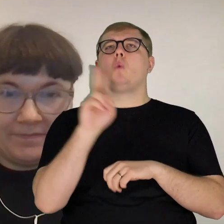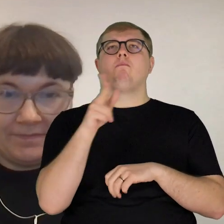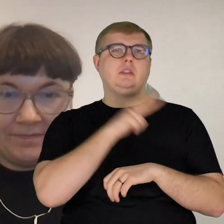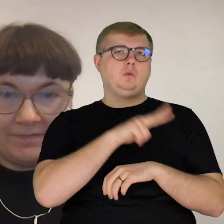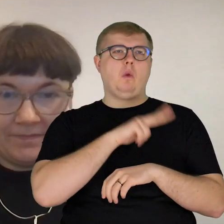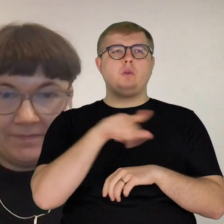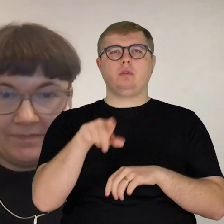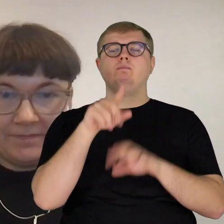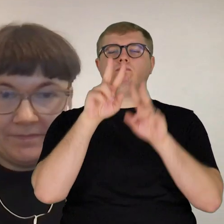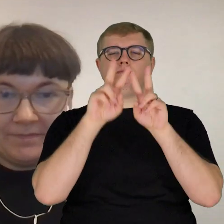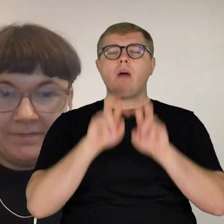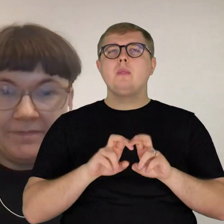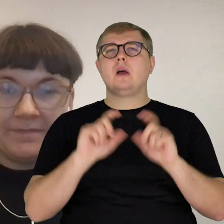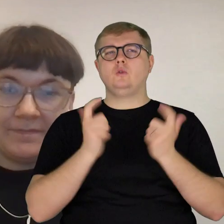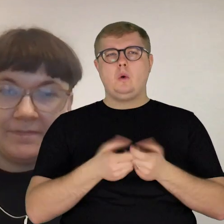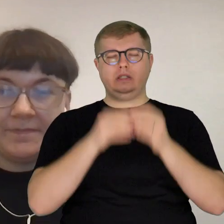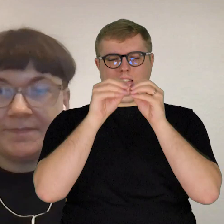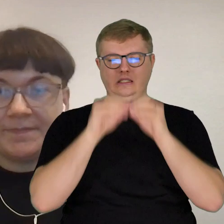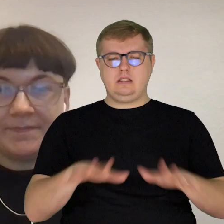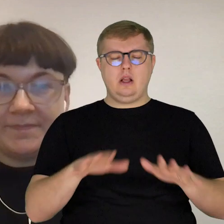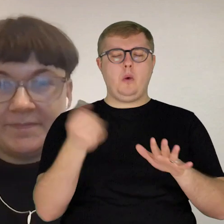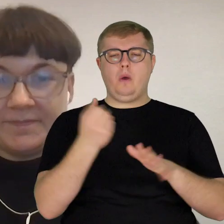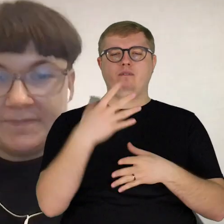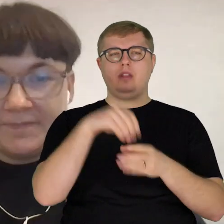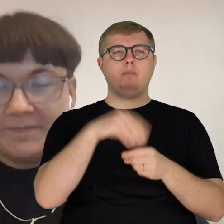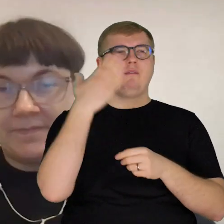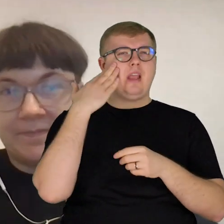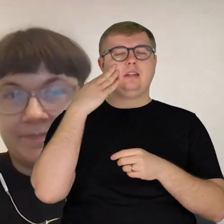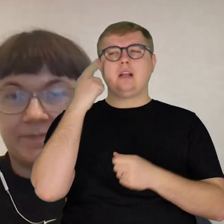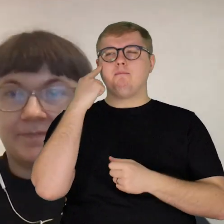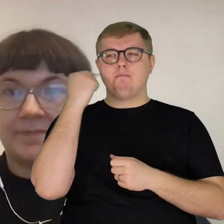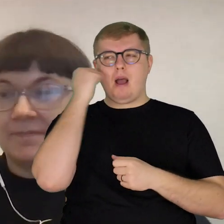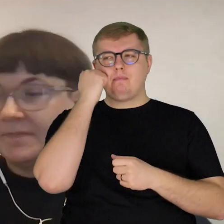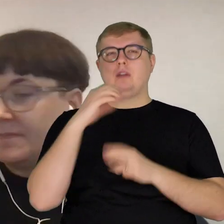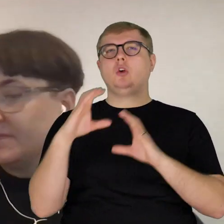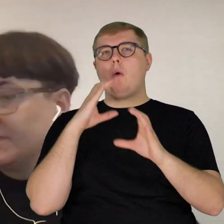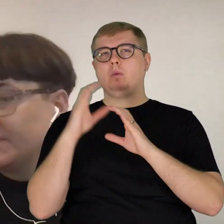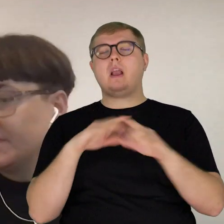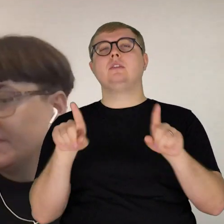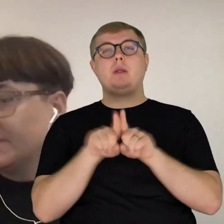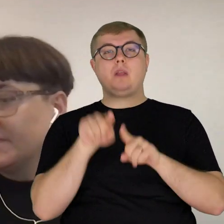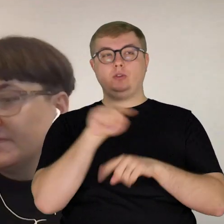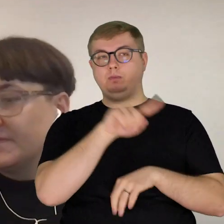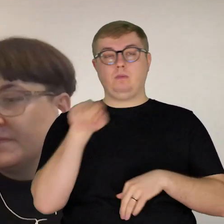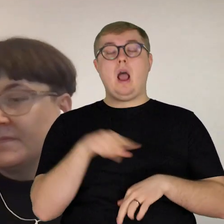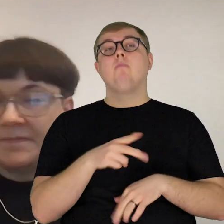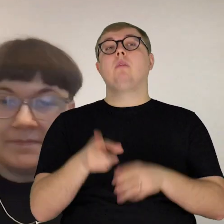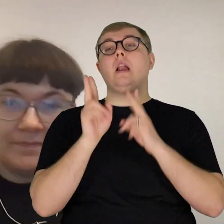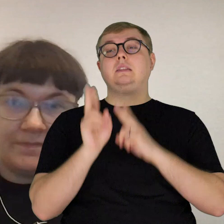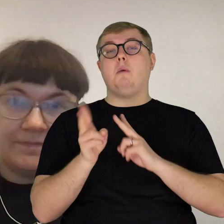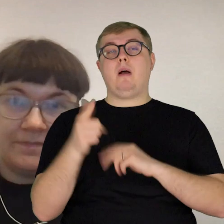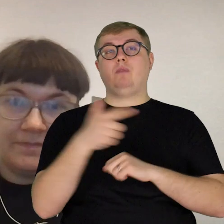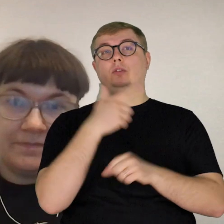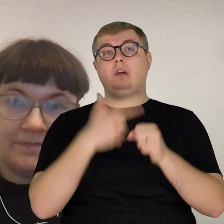of knowledge, space, memory, and communication. And since November 2023, she has begun the